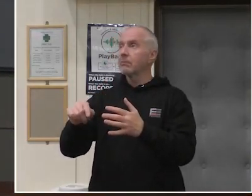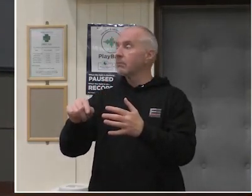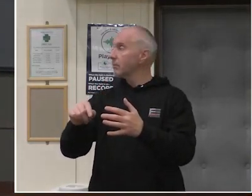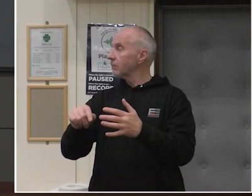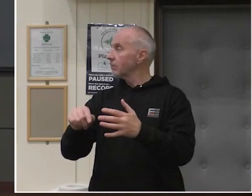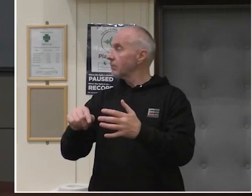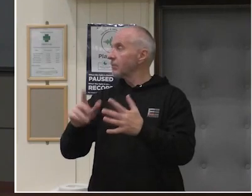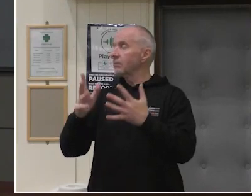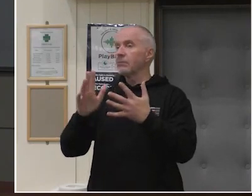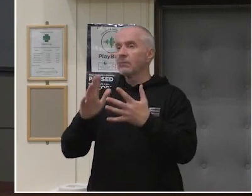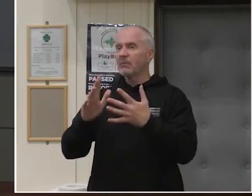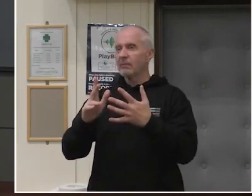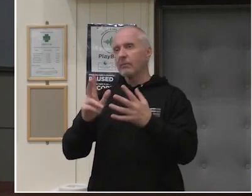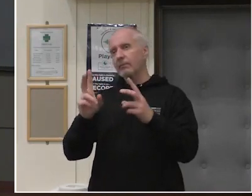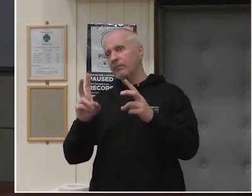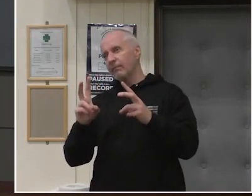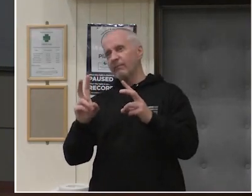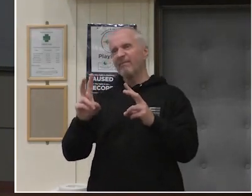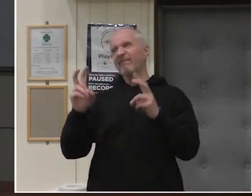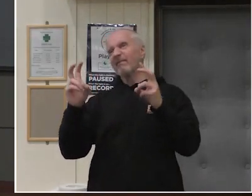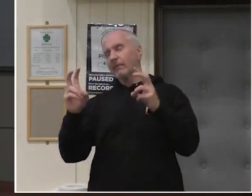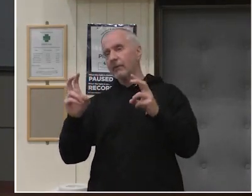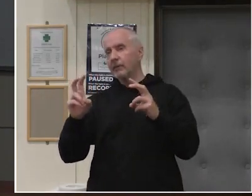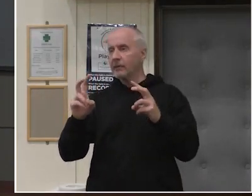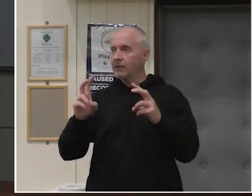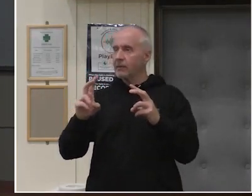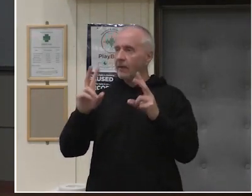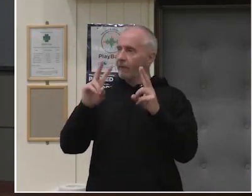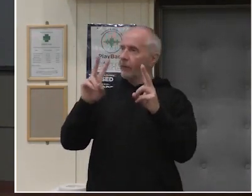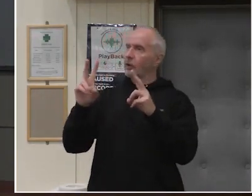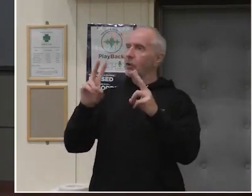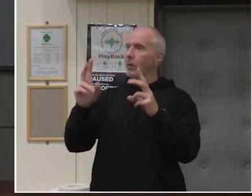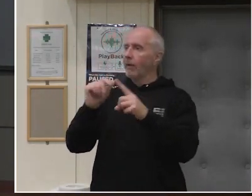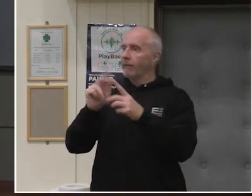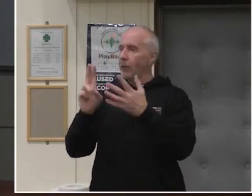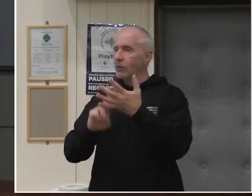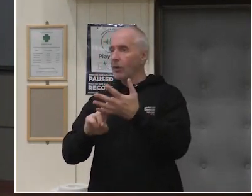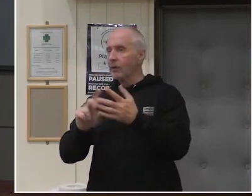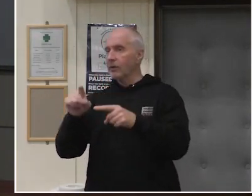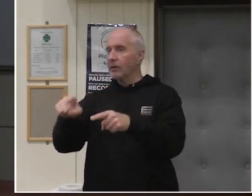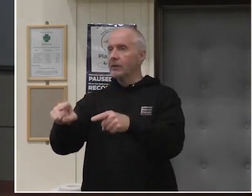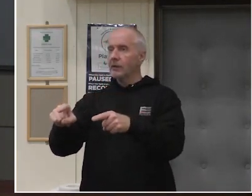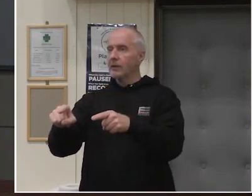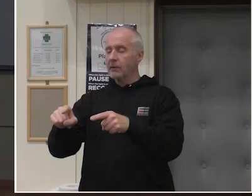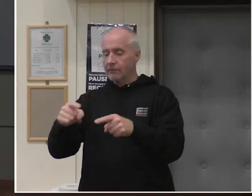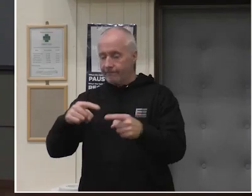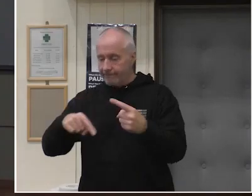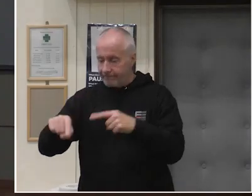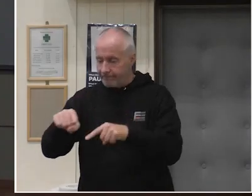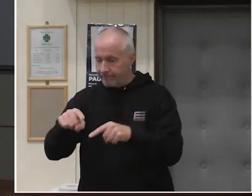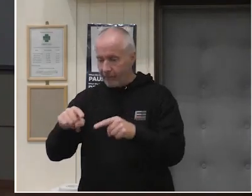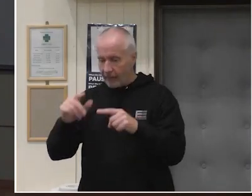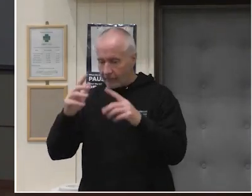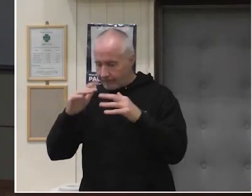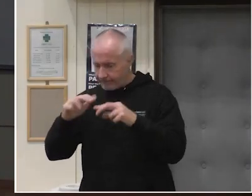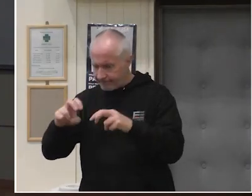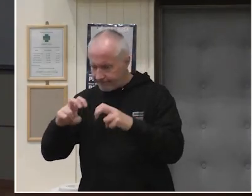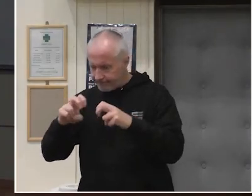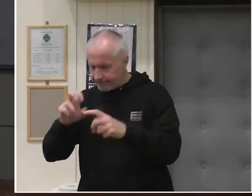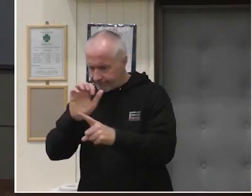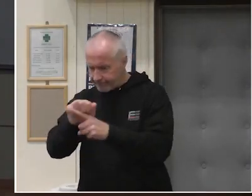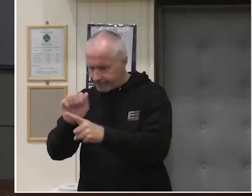okay, virtual photons because they never actually pop into being in the same way as what we would be able to detect them,